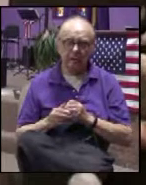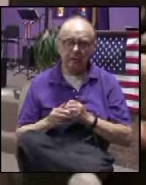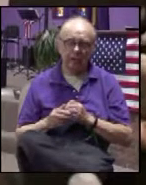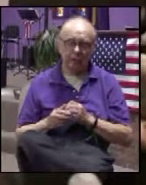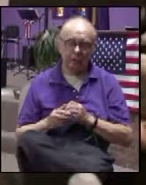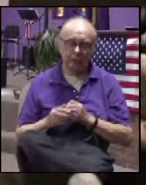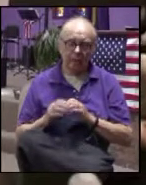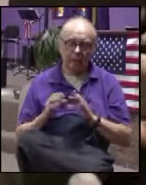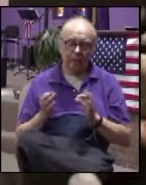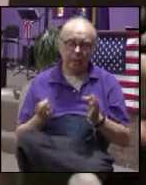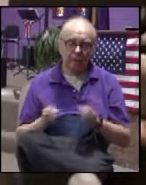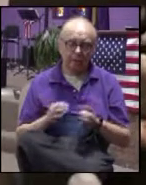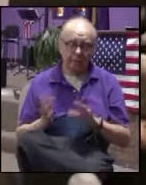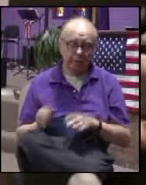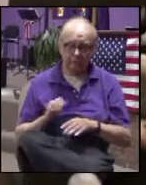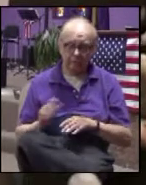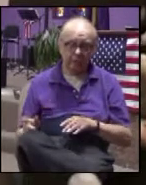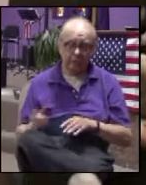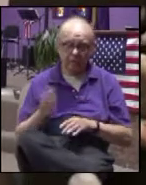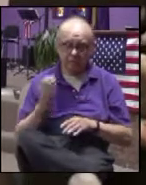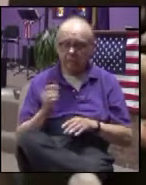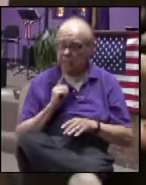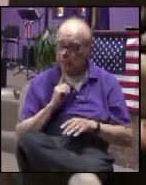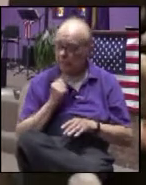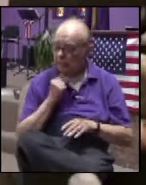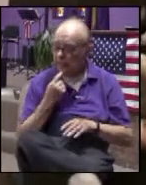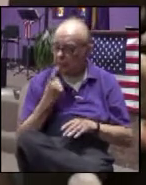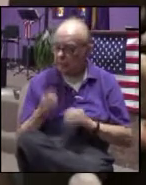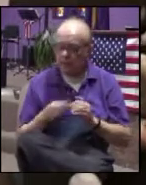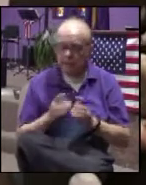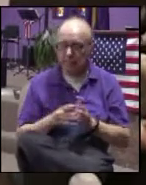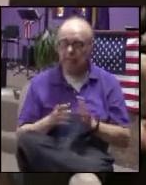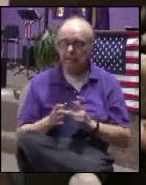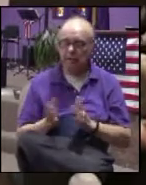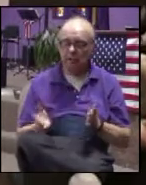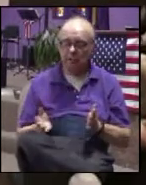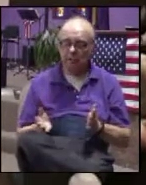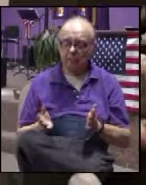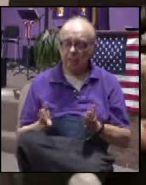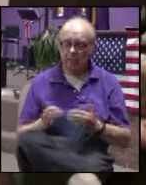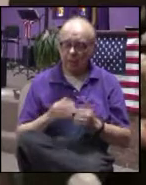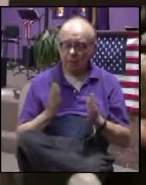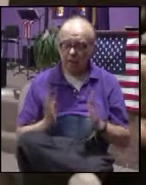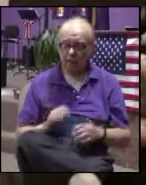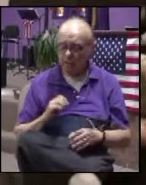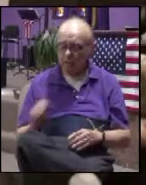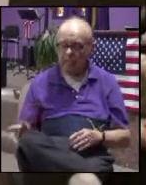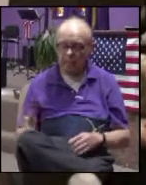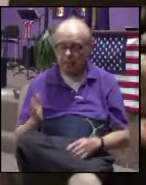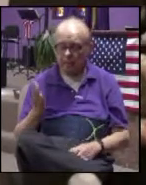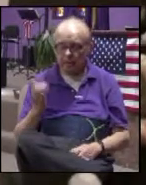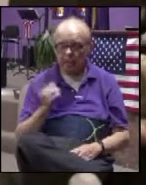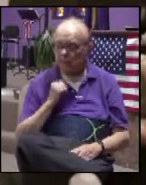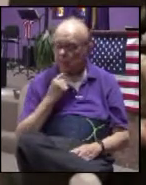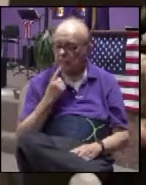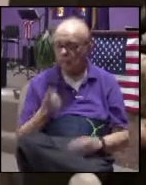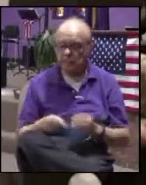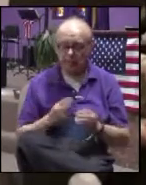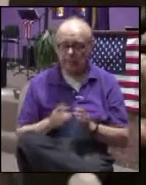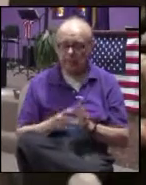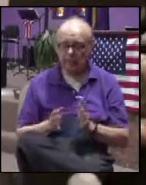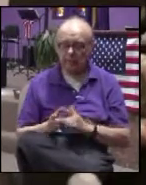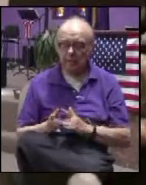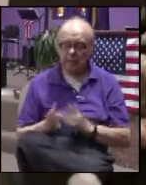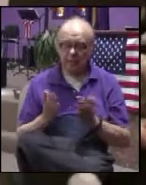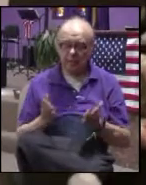Your family's dying and going to hell because you won't tell them about Jesus. Your neighbor's dying and going to hell because you won't tell them about Jesus. You're